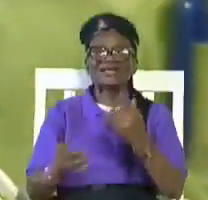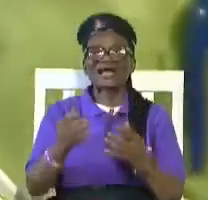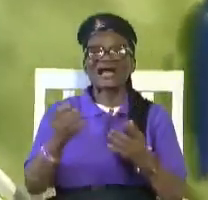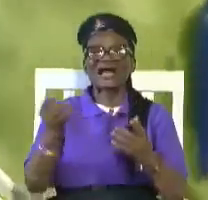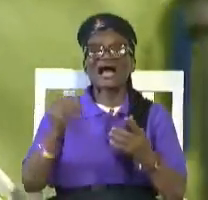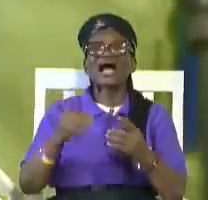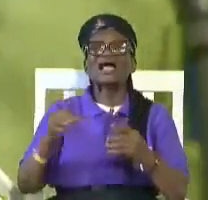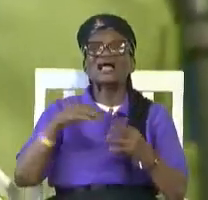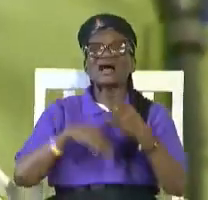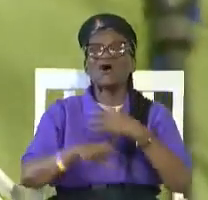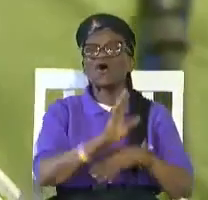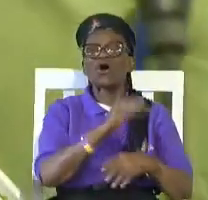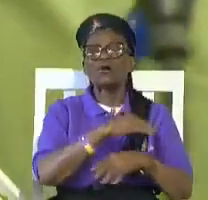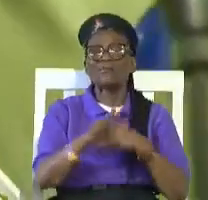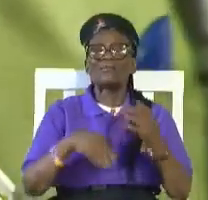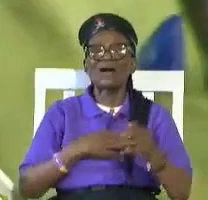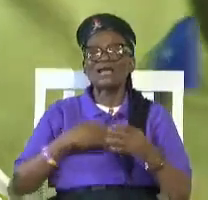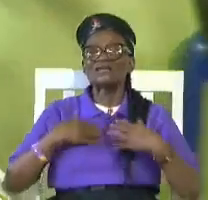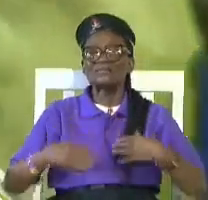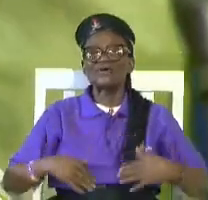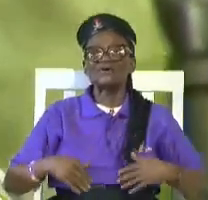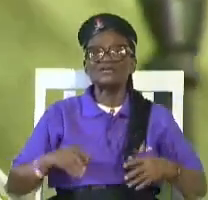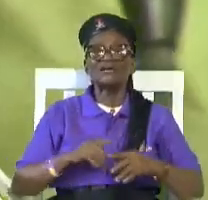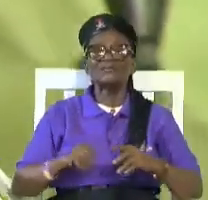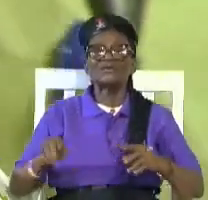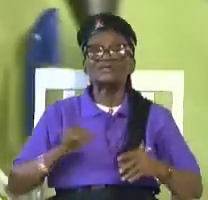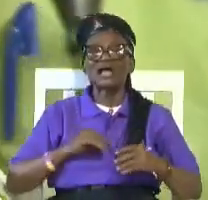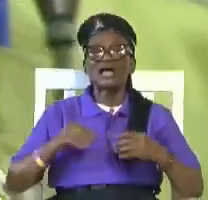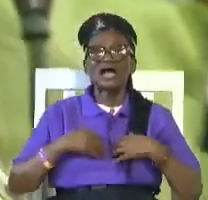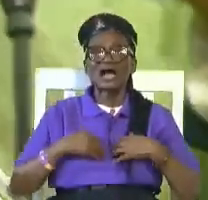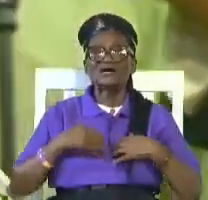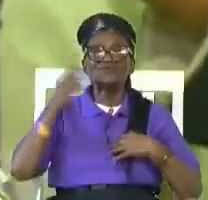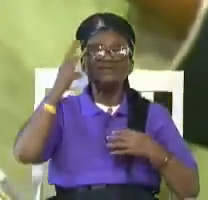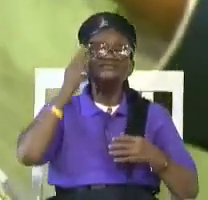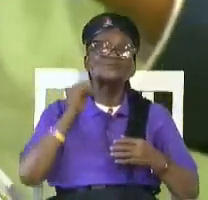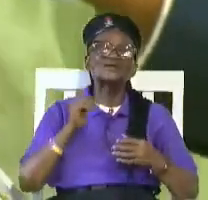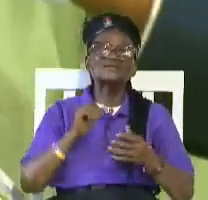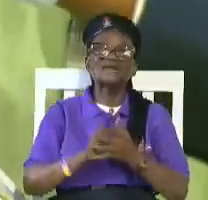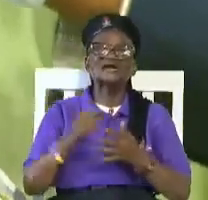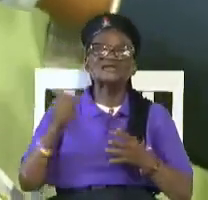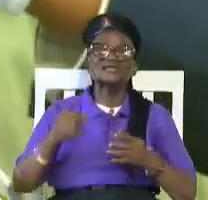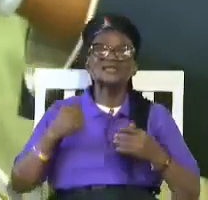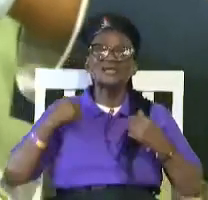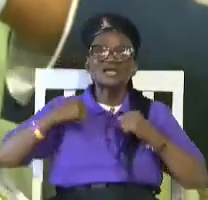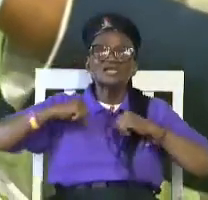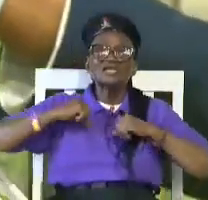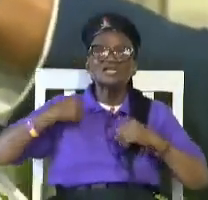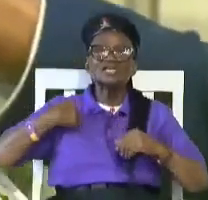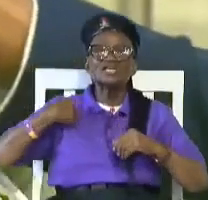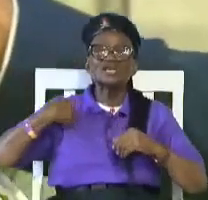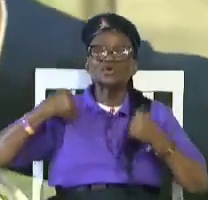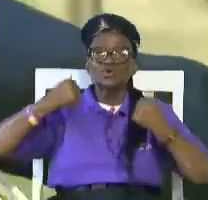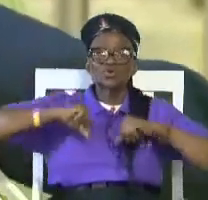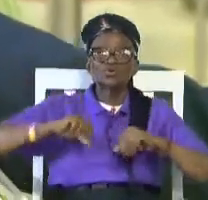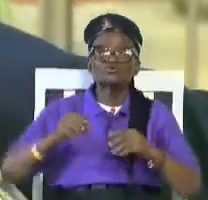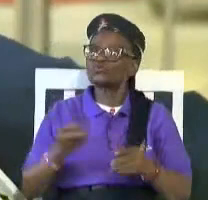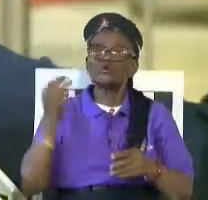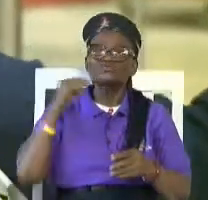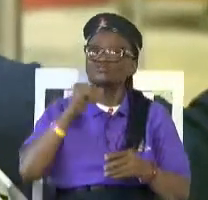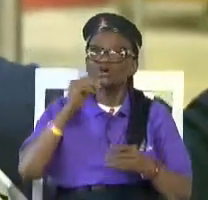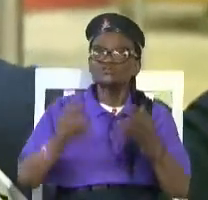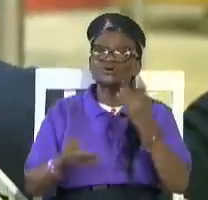body, but I had a burning bush experience, that the cloth was not burning. I was